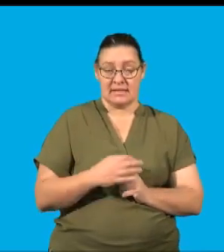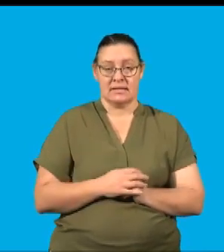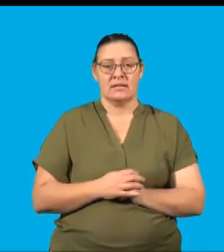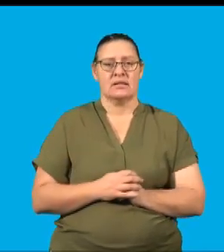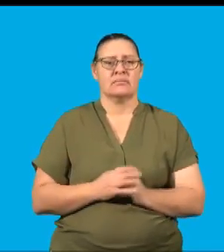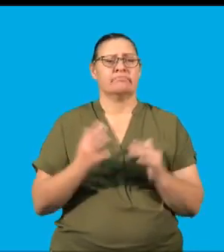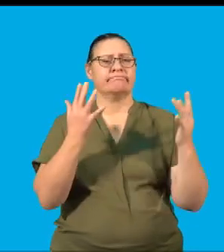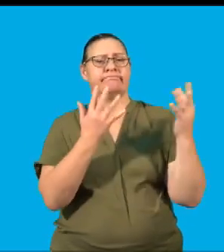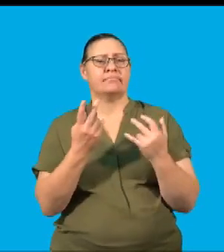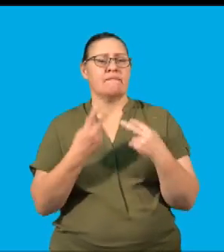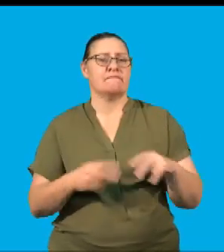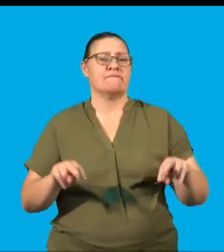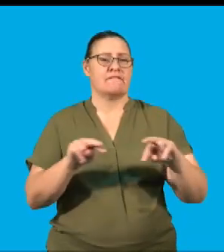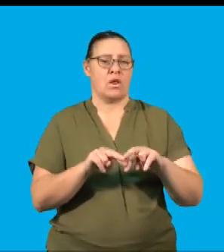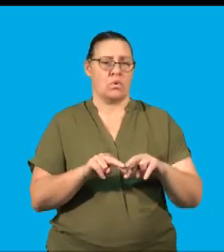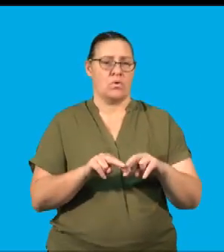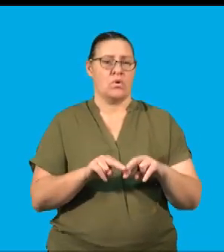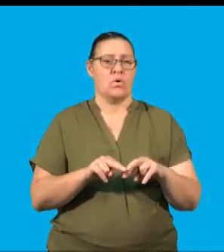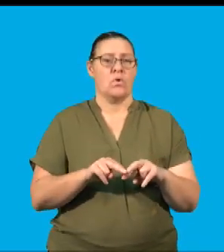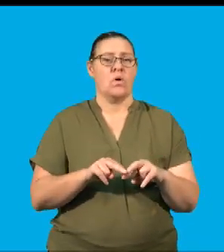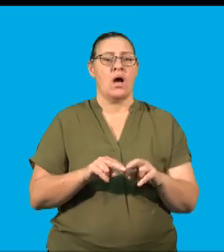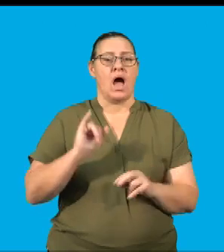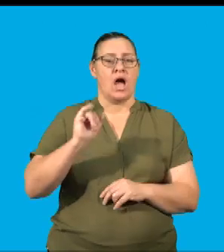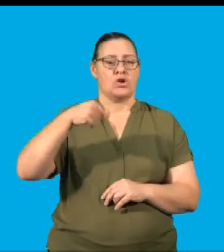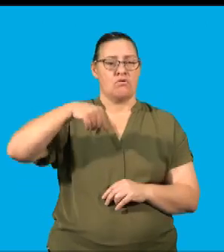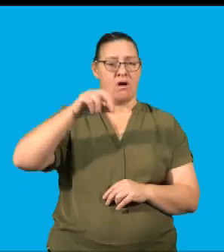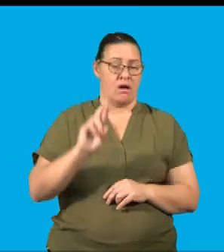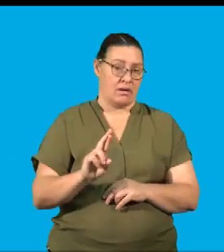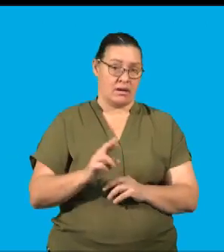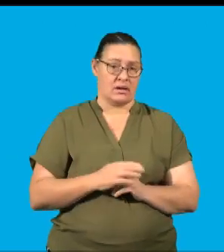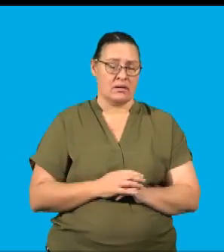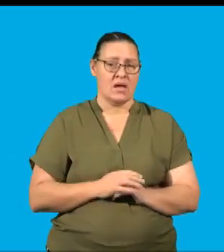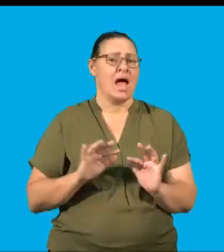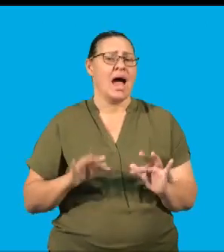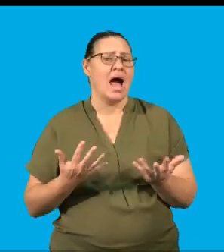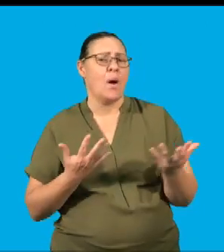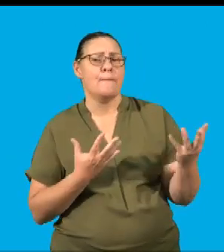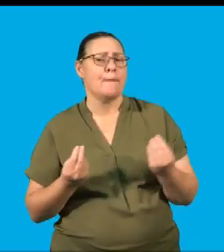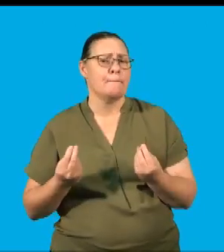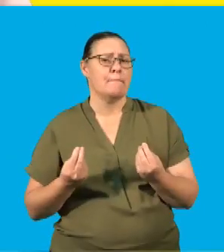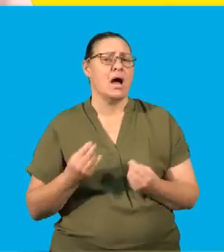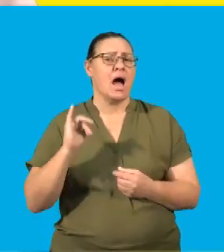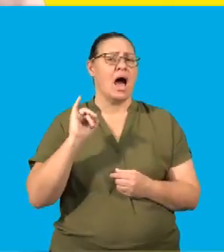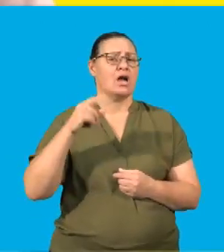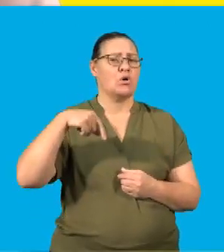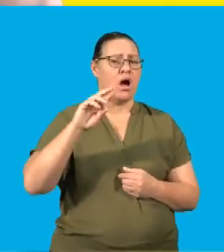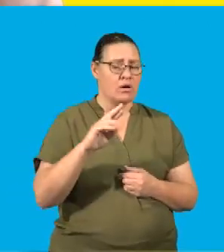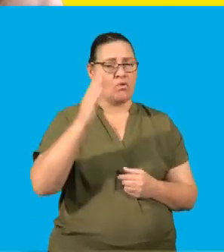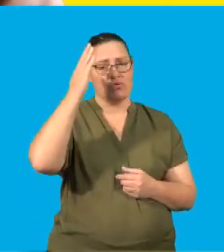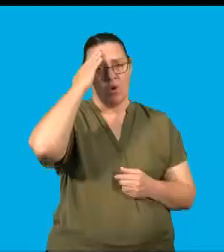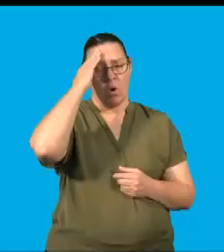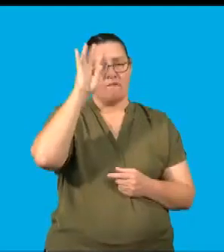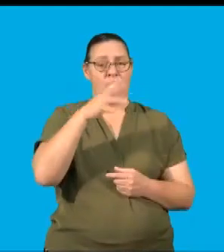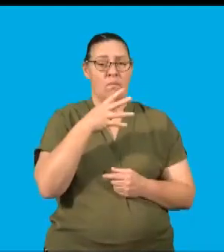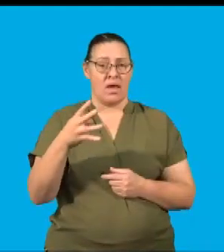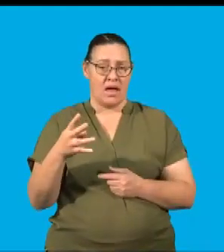1.3, calculate the value of the interquartile range. How do we calculate the interquartile range?